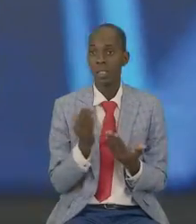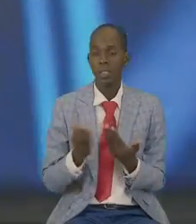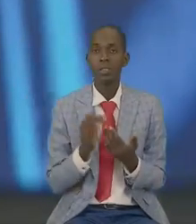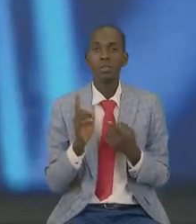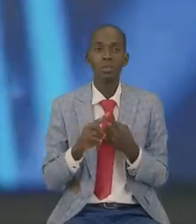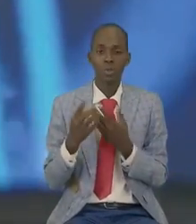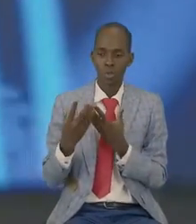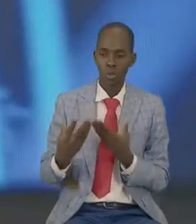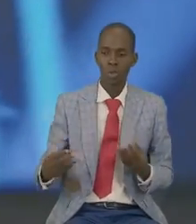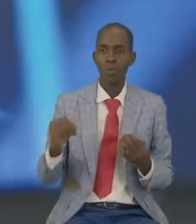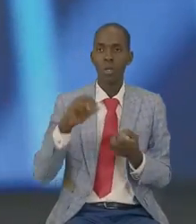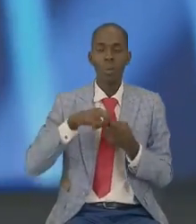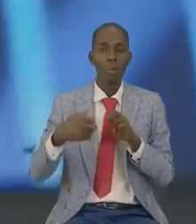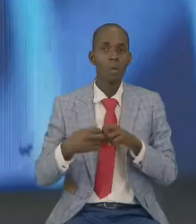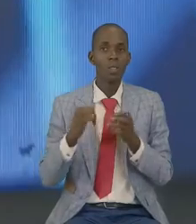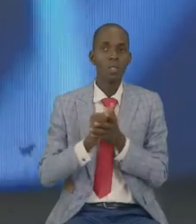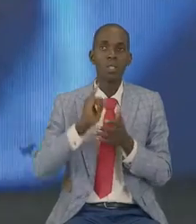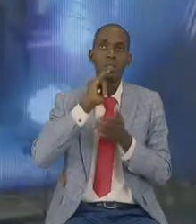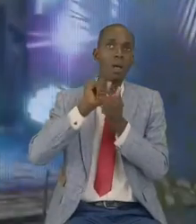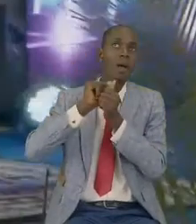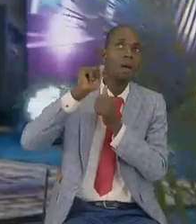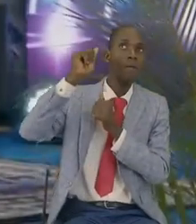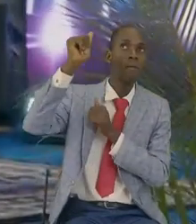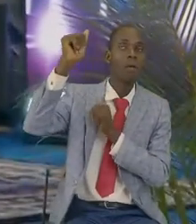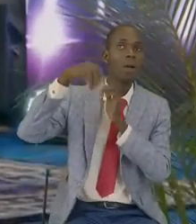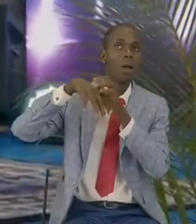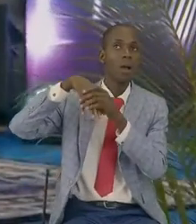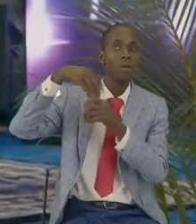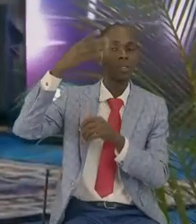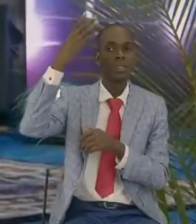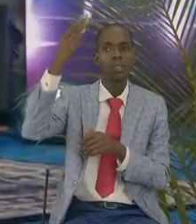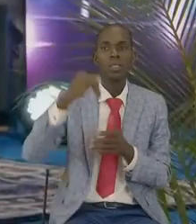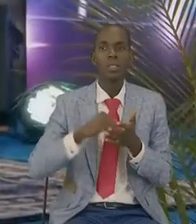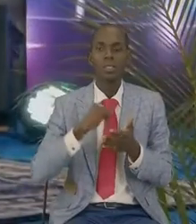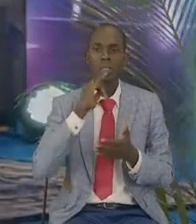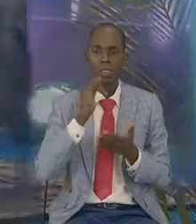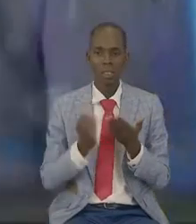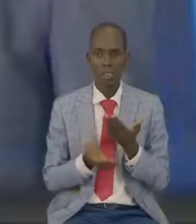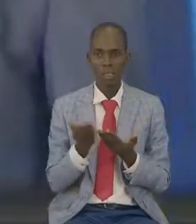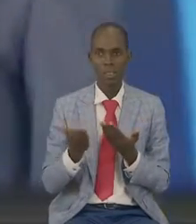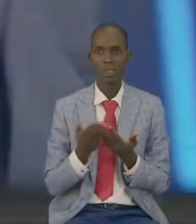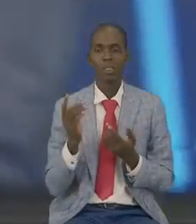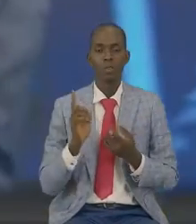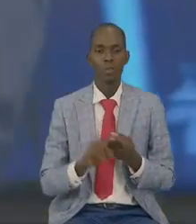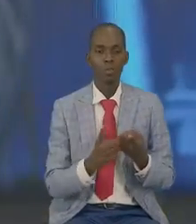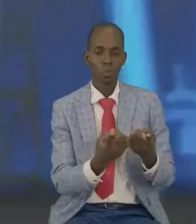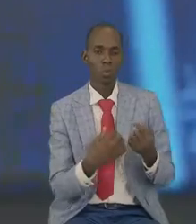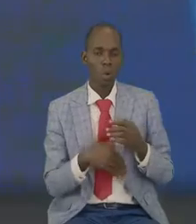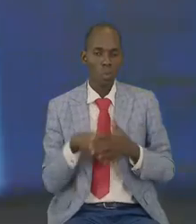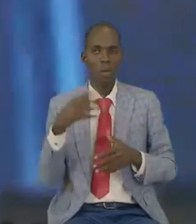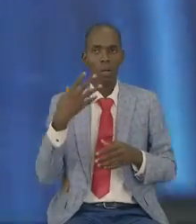a problem that is far away outside there. It's easy to come out of Egypt